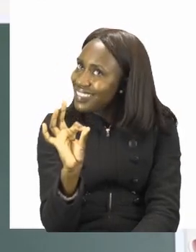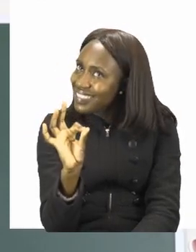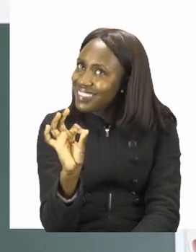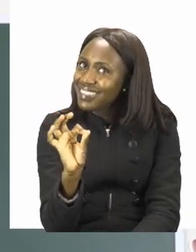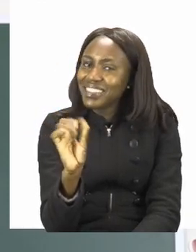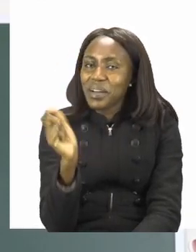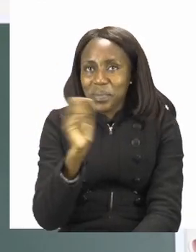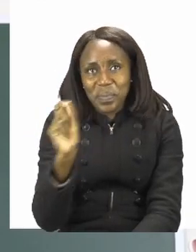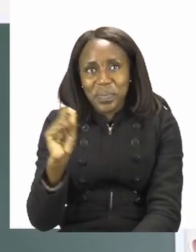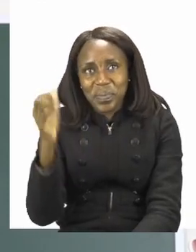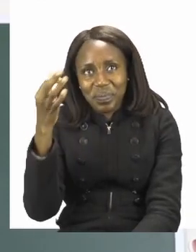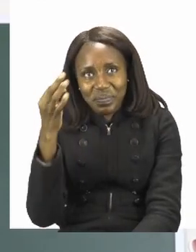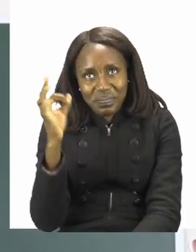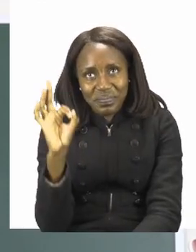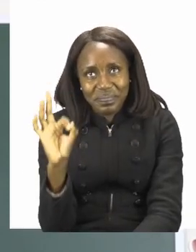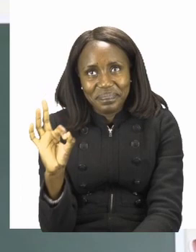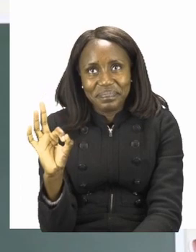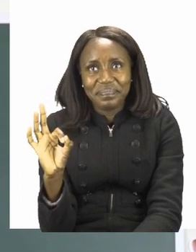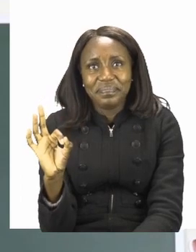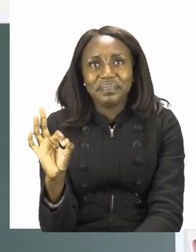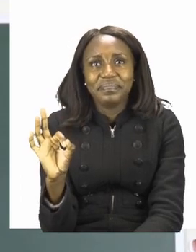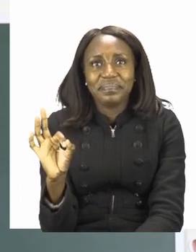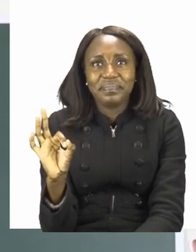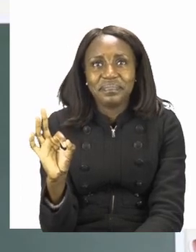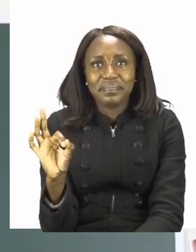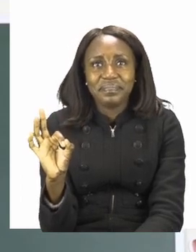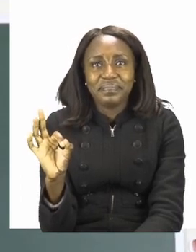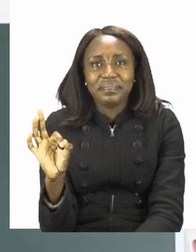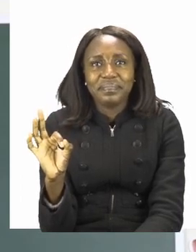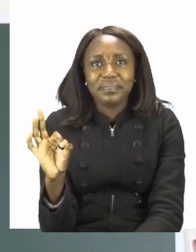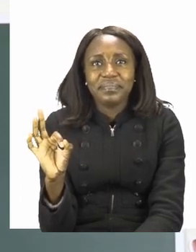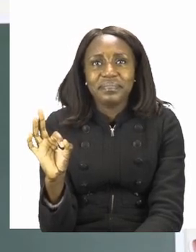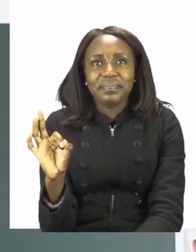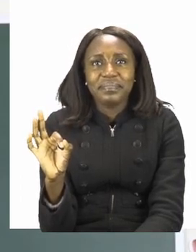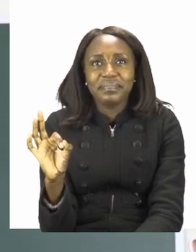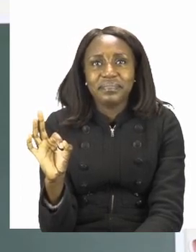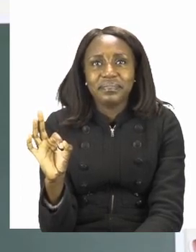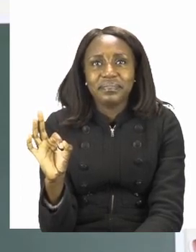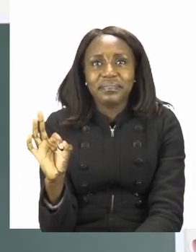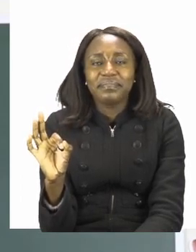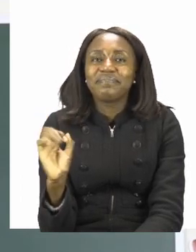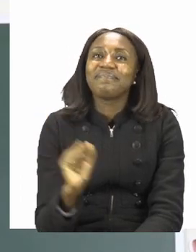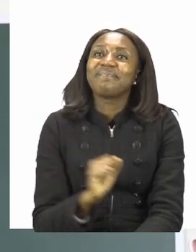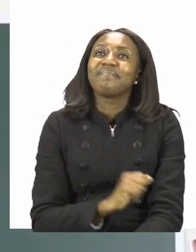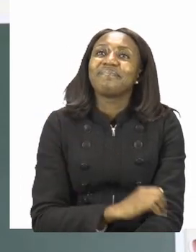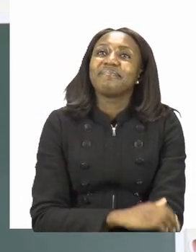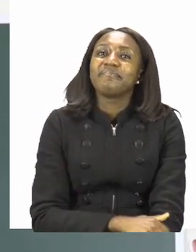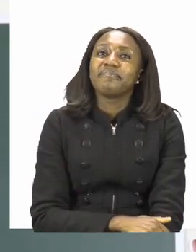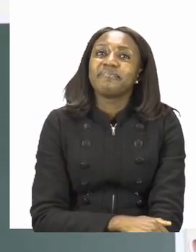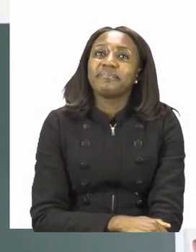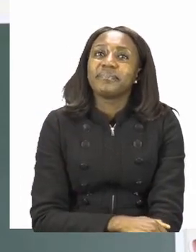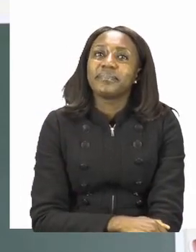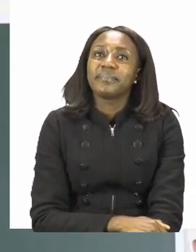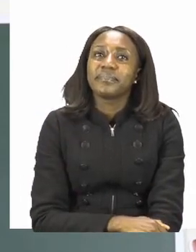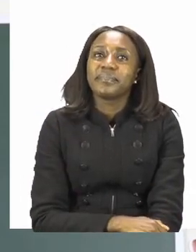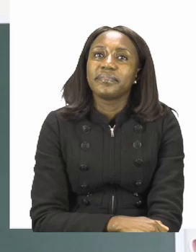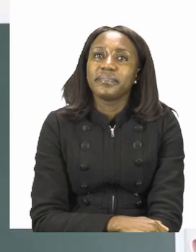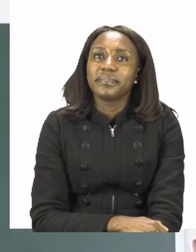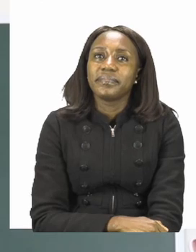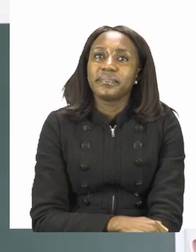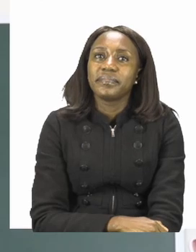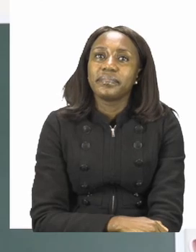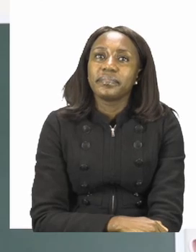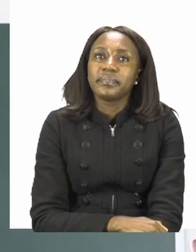9. So it's the number 9. We start by going round,